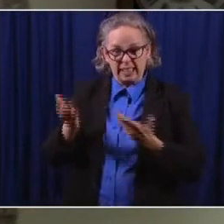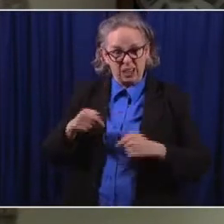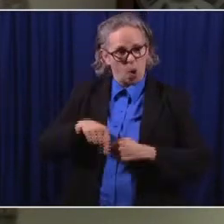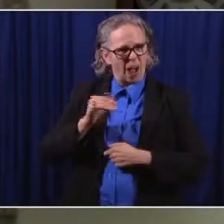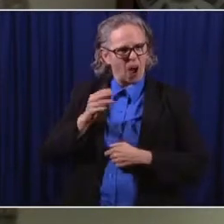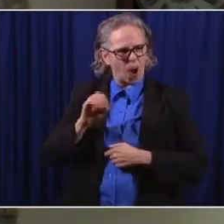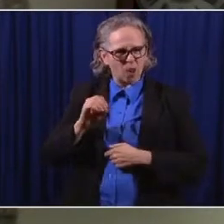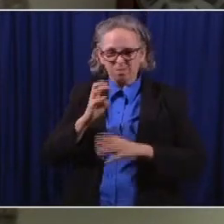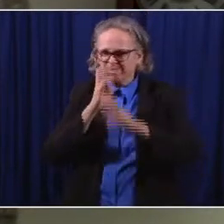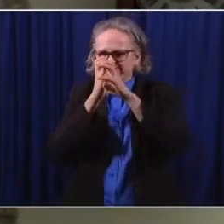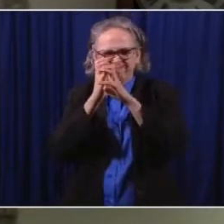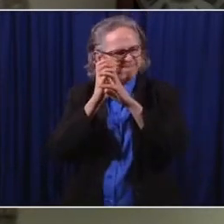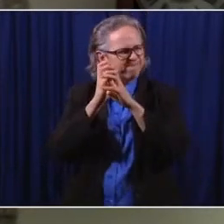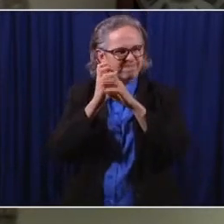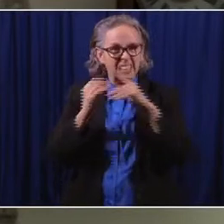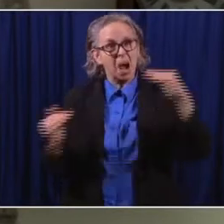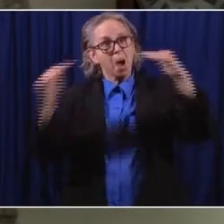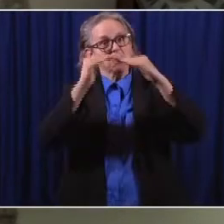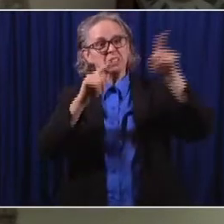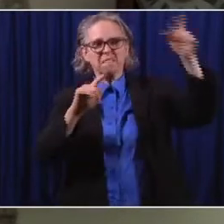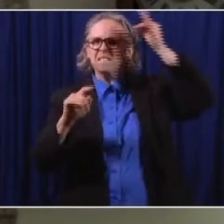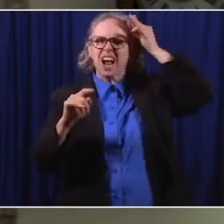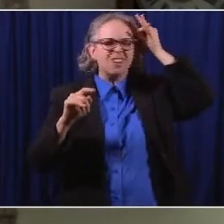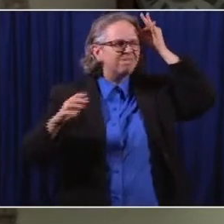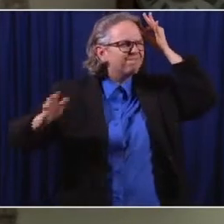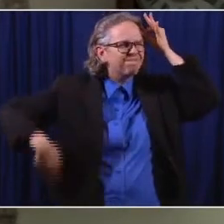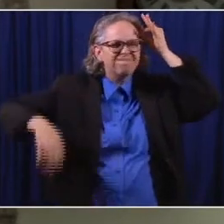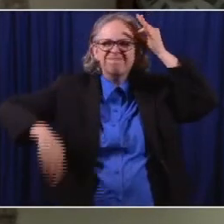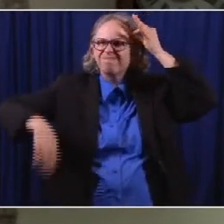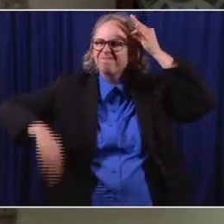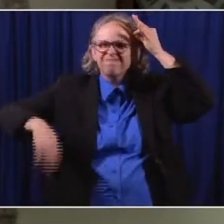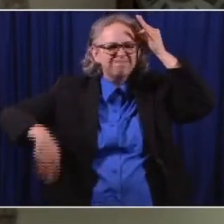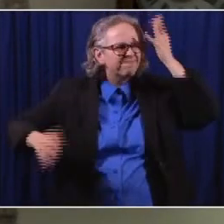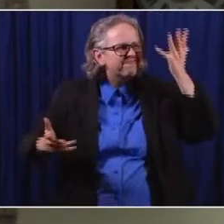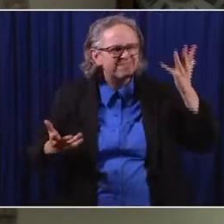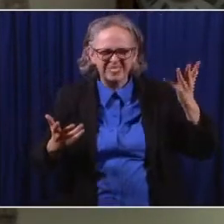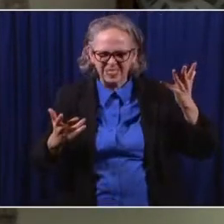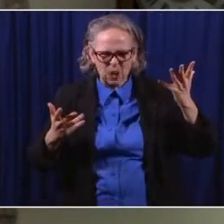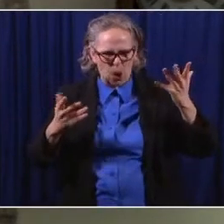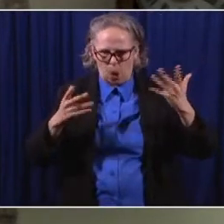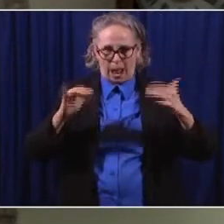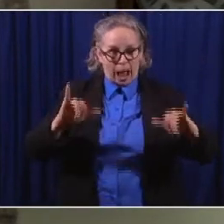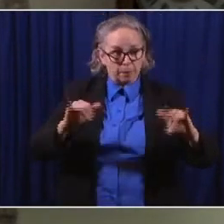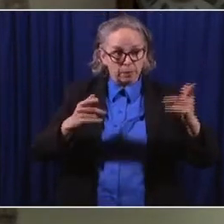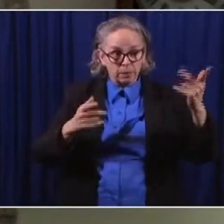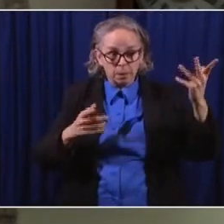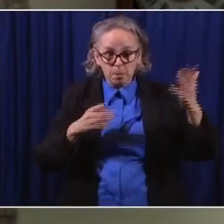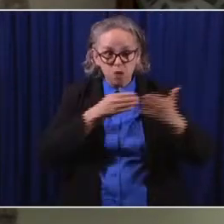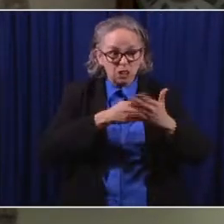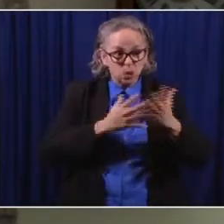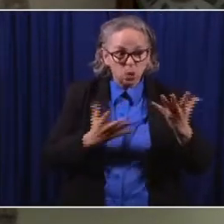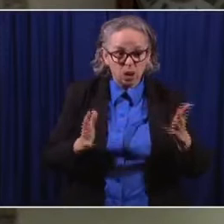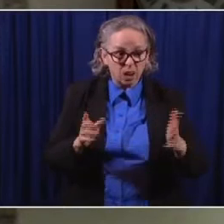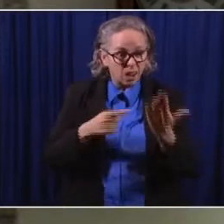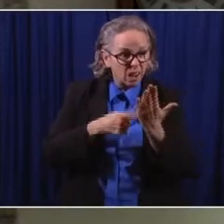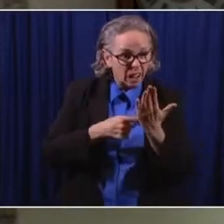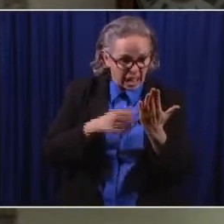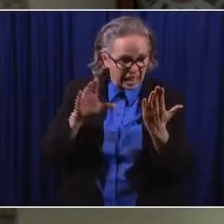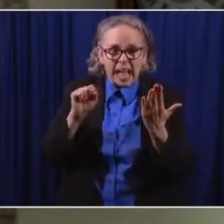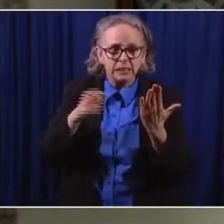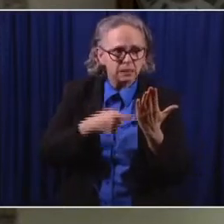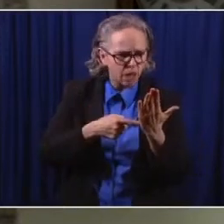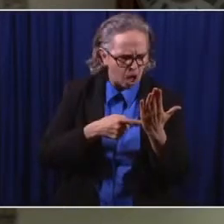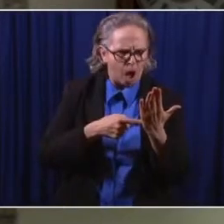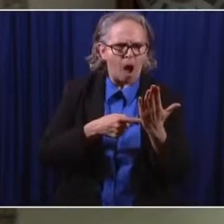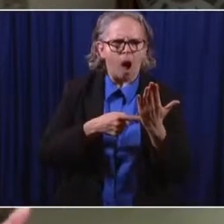is. So we depend, prosecutors, if they get a case like that and they want to get a heavier penalty, they walk across